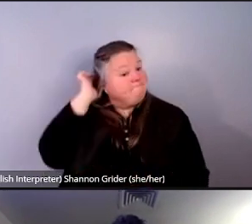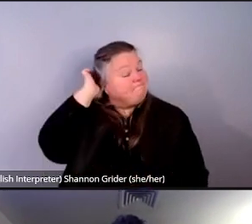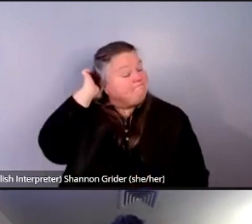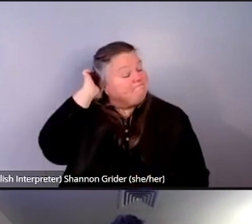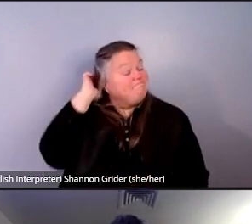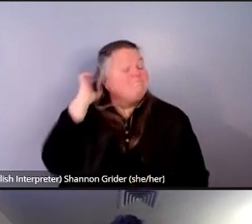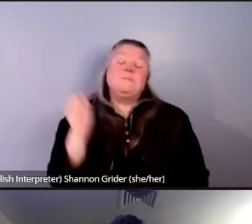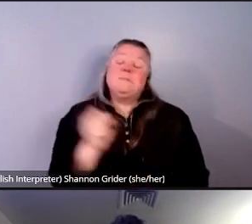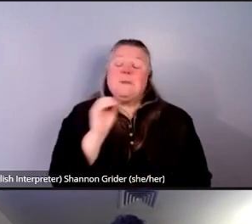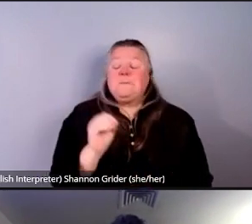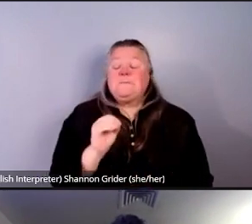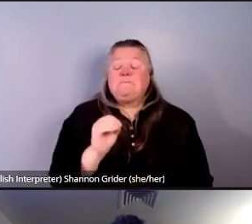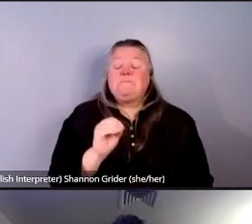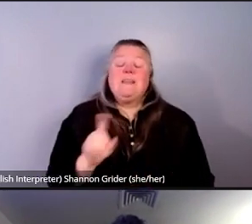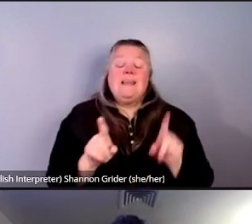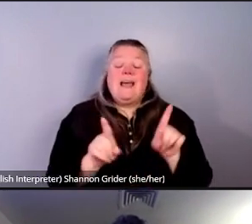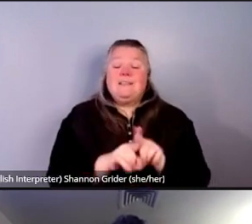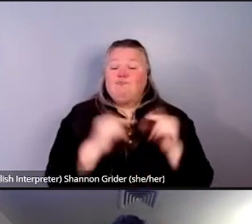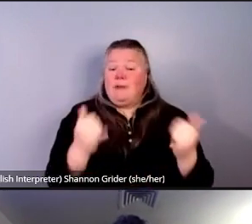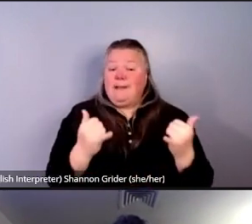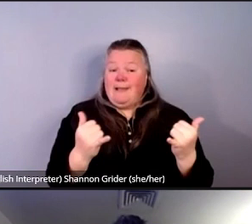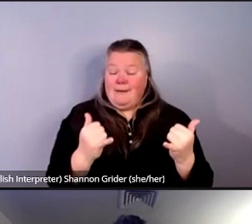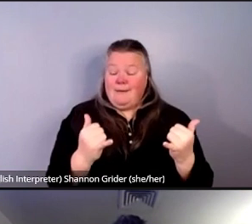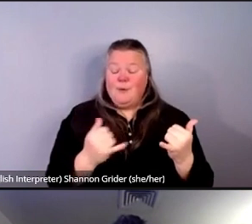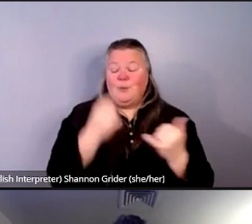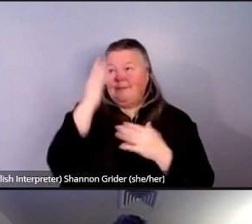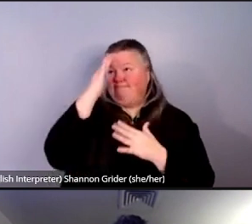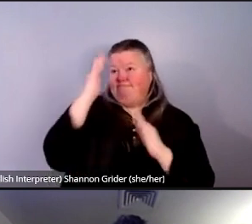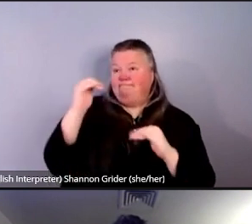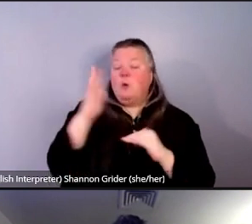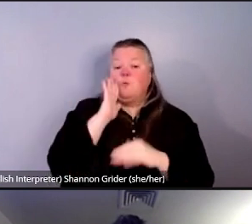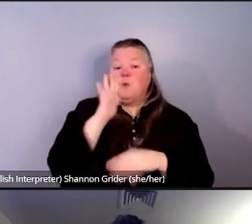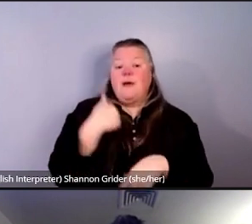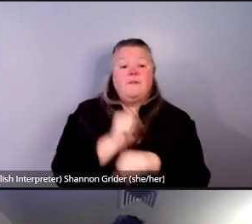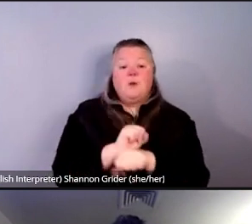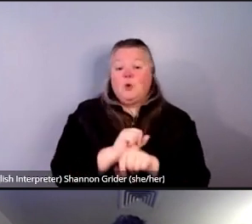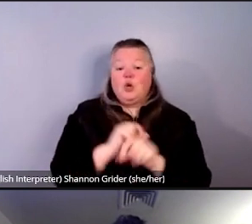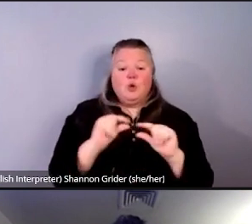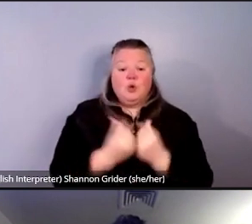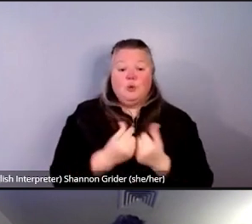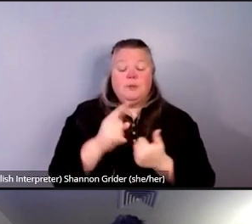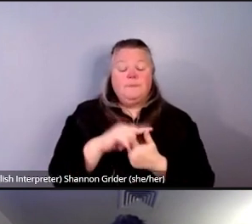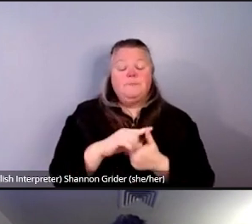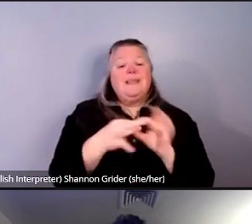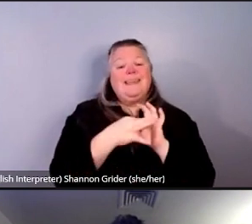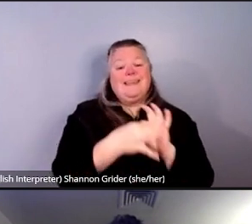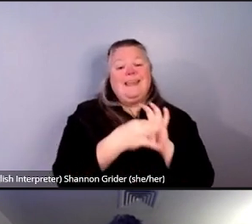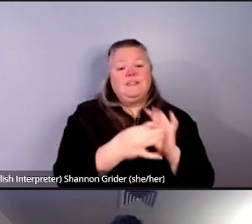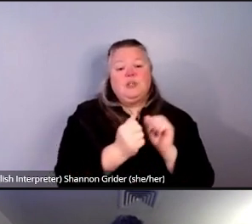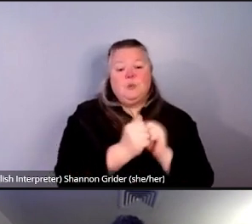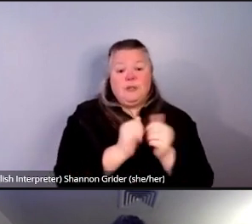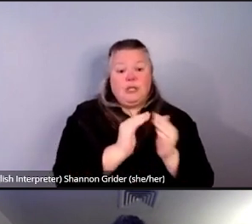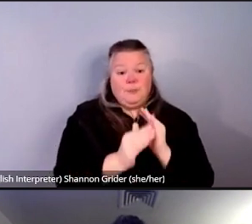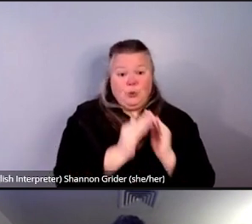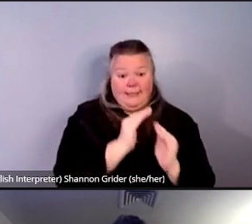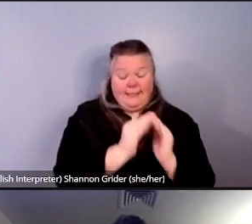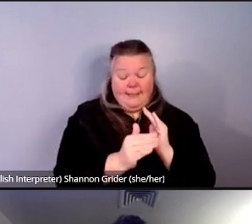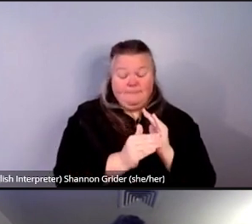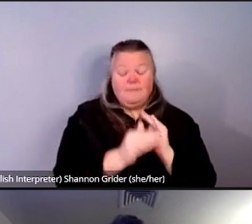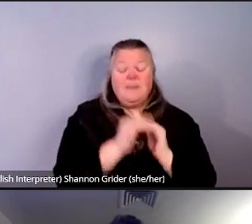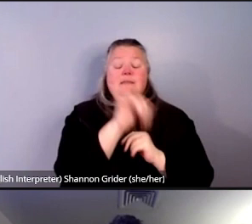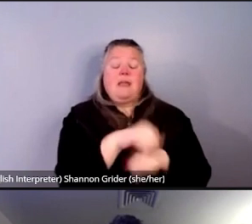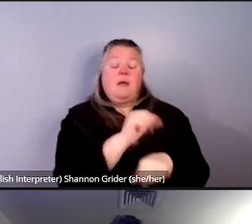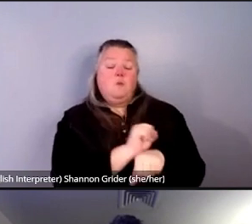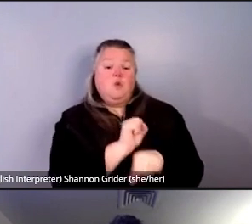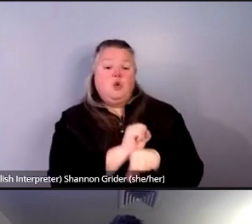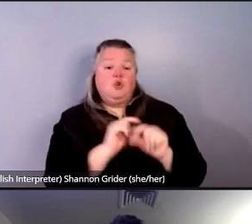now, we anticipate that we will have a work group around engaging with communities. That is the work group